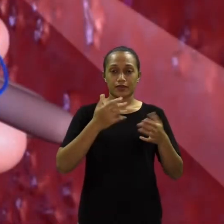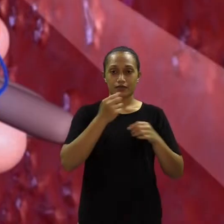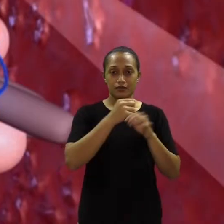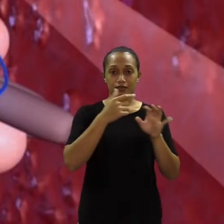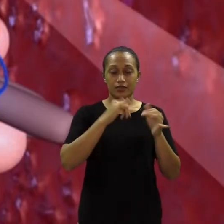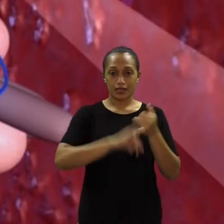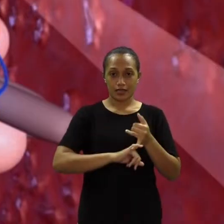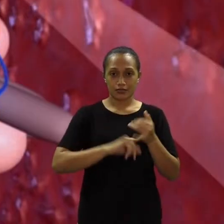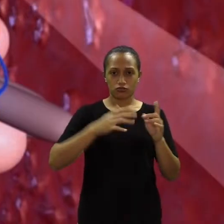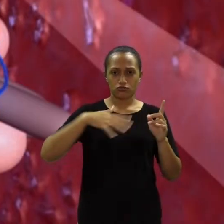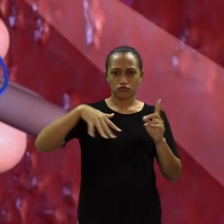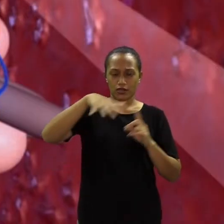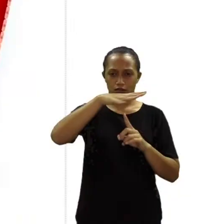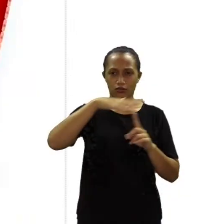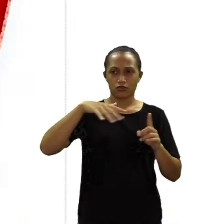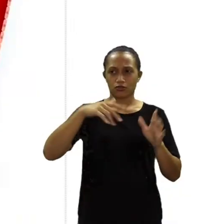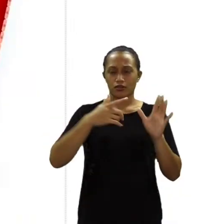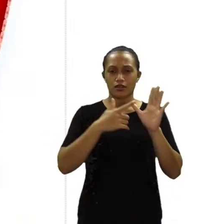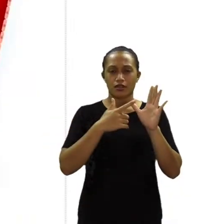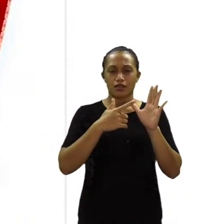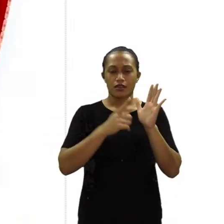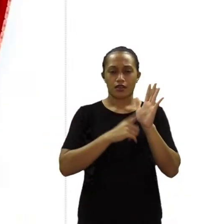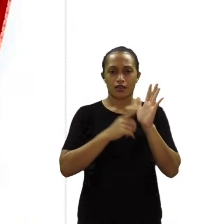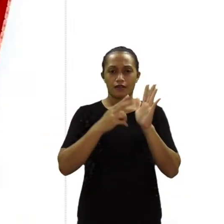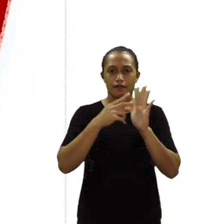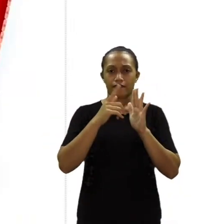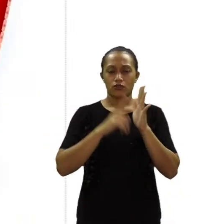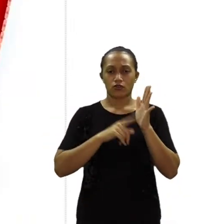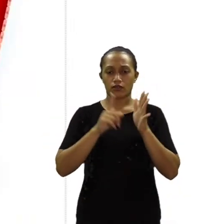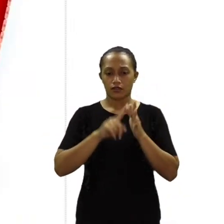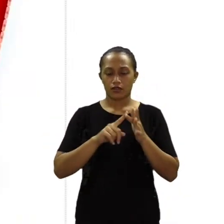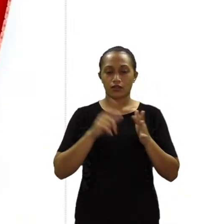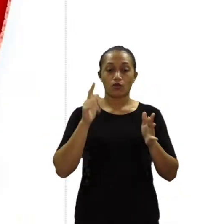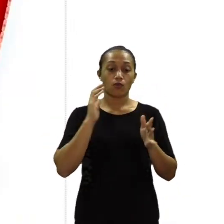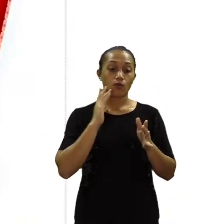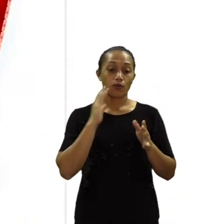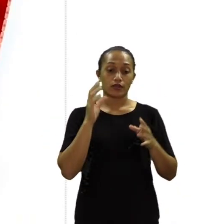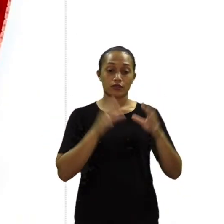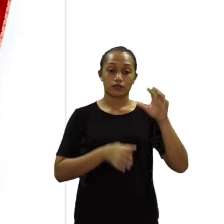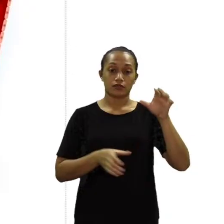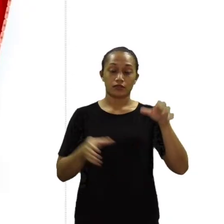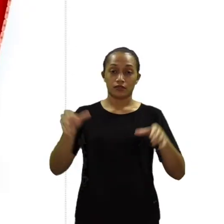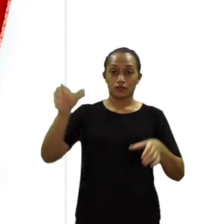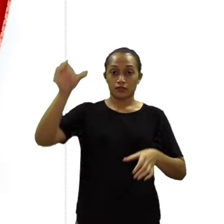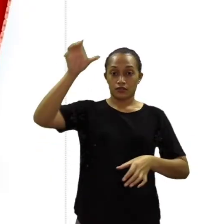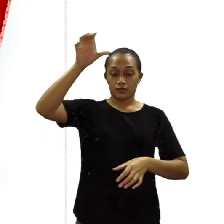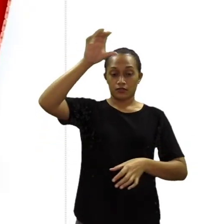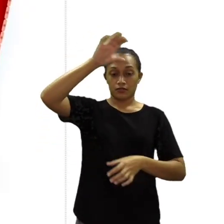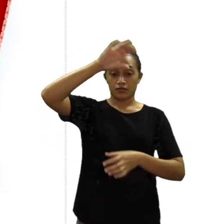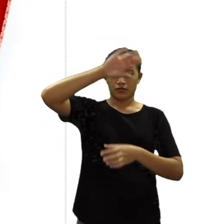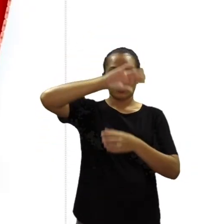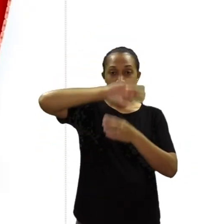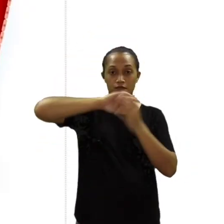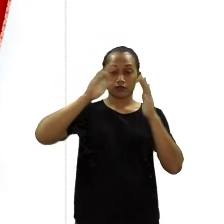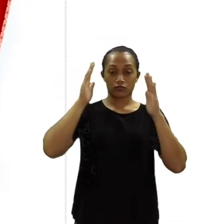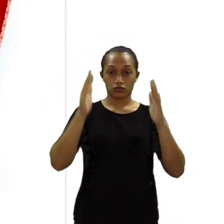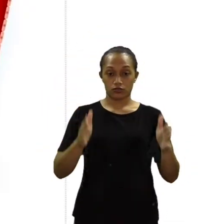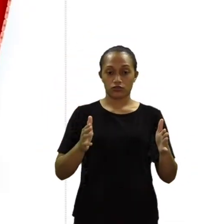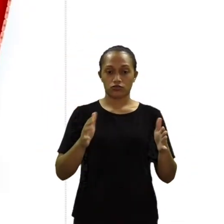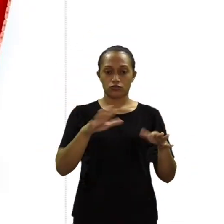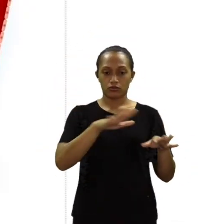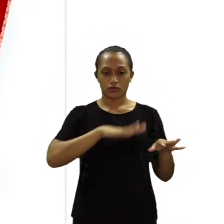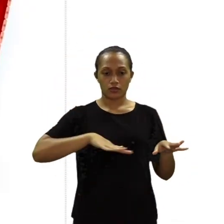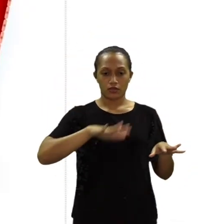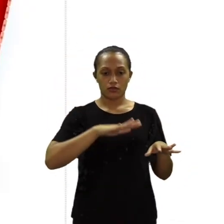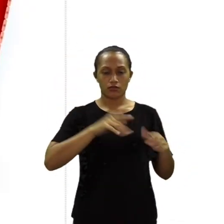pass, surrounds alveoli. Diffusion occurs when molecules move from an area of high concentration to an area